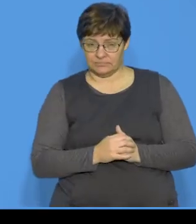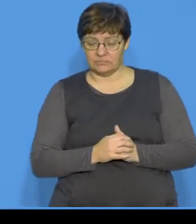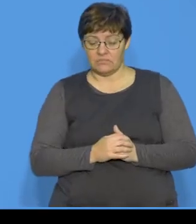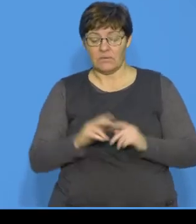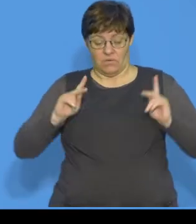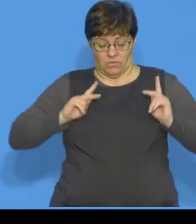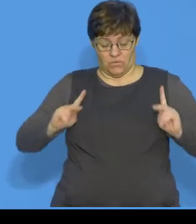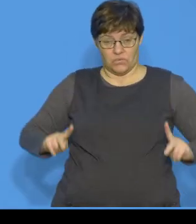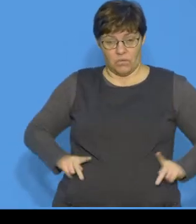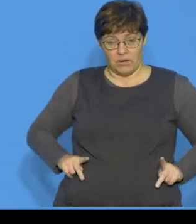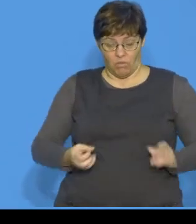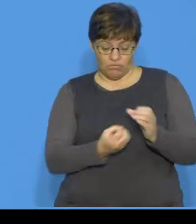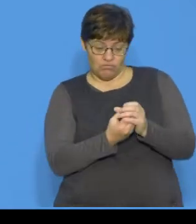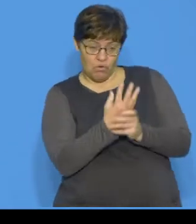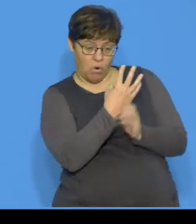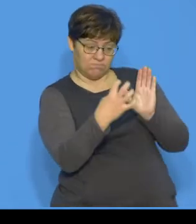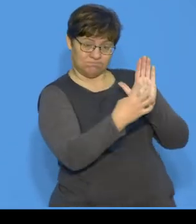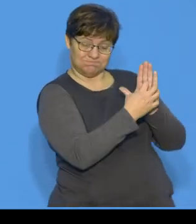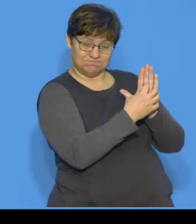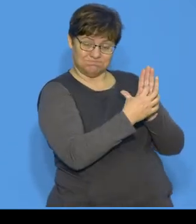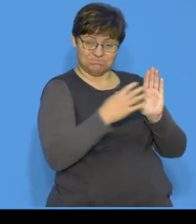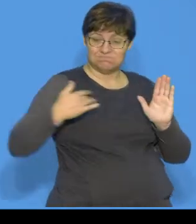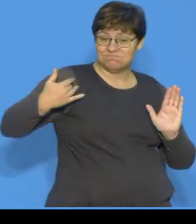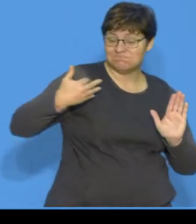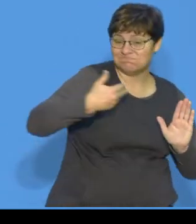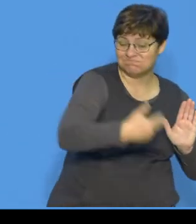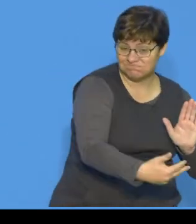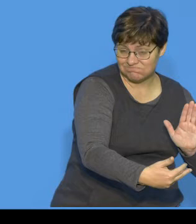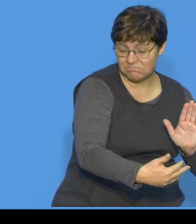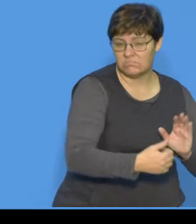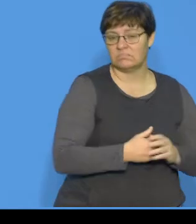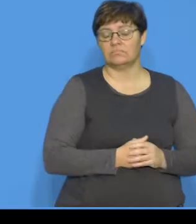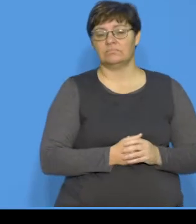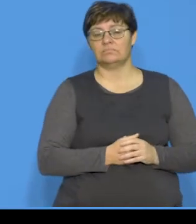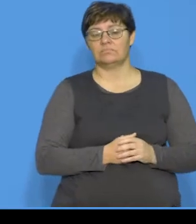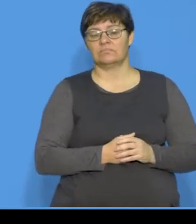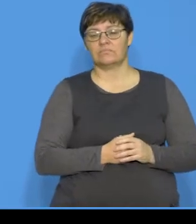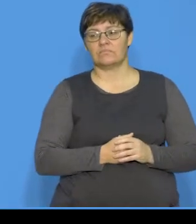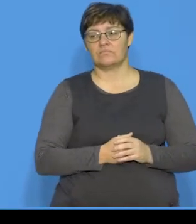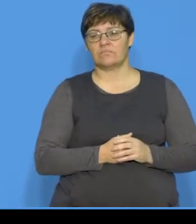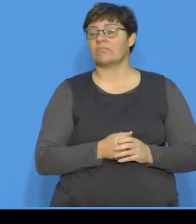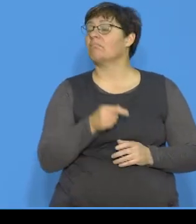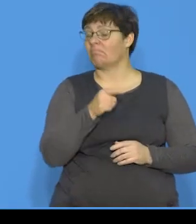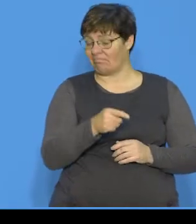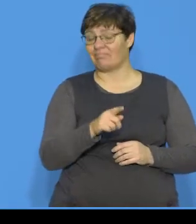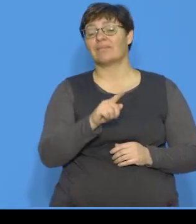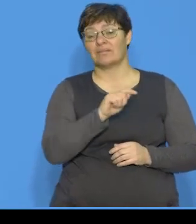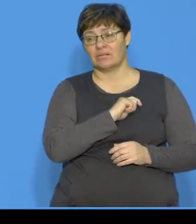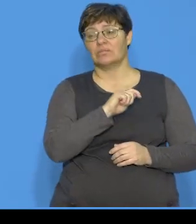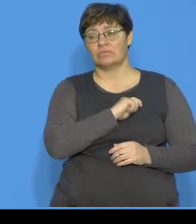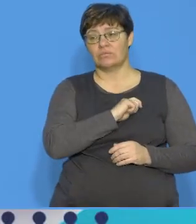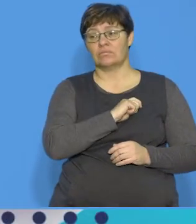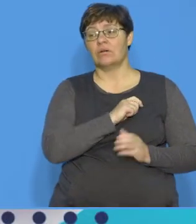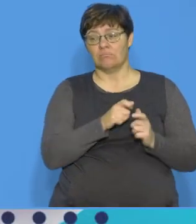population growth curve over a period of time is most definitely